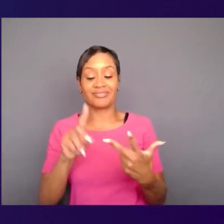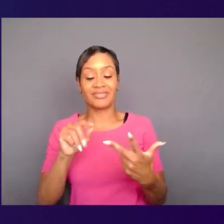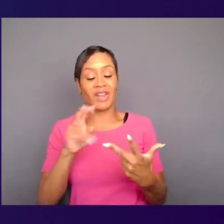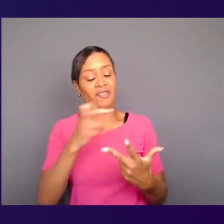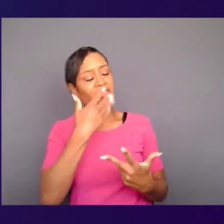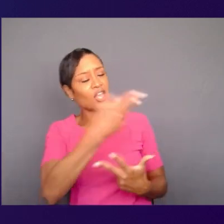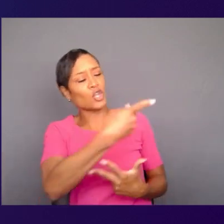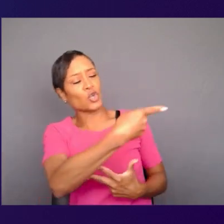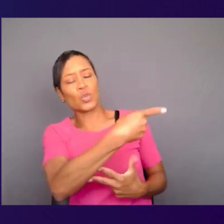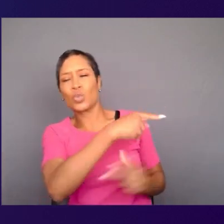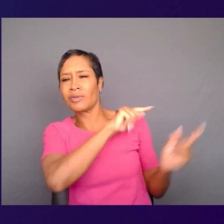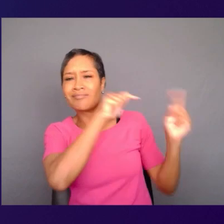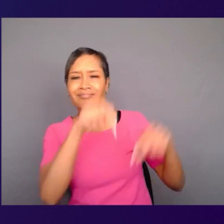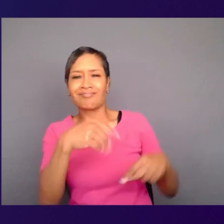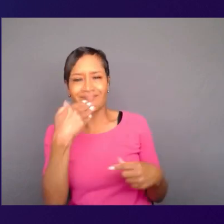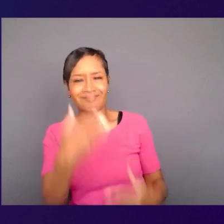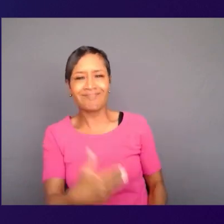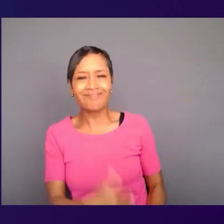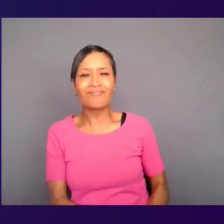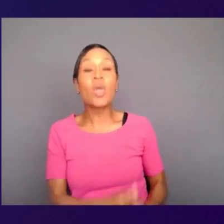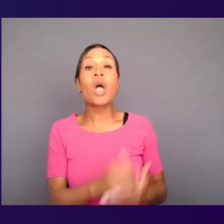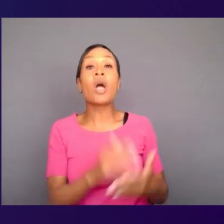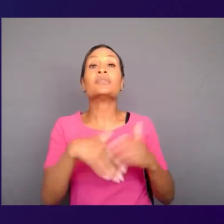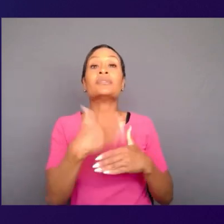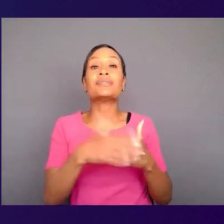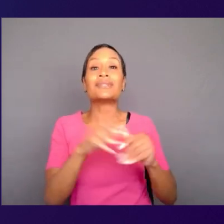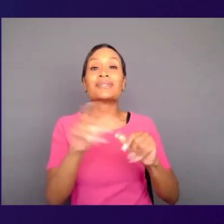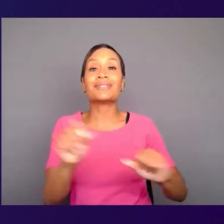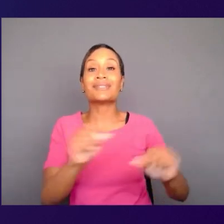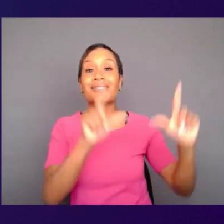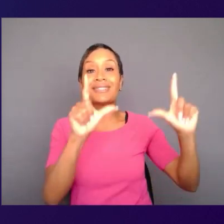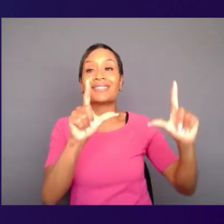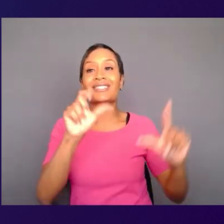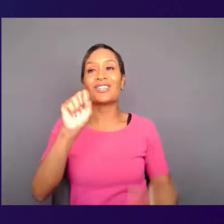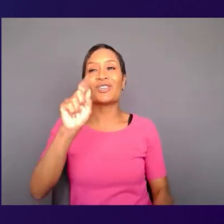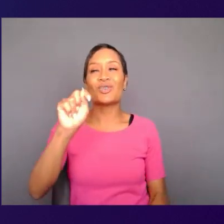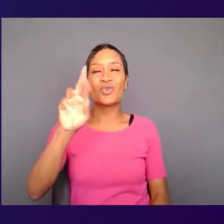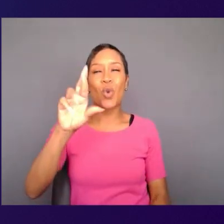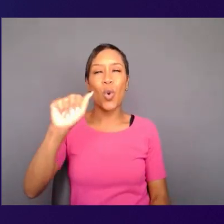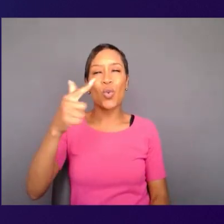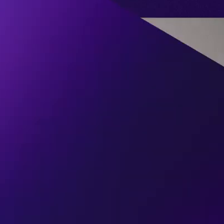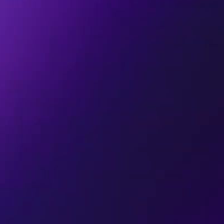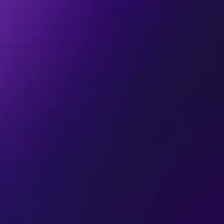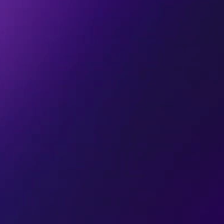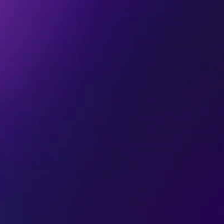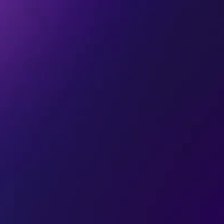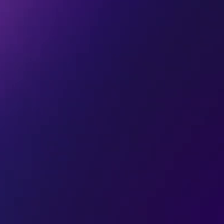being here. Absolutely. Coming up next is going to be the Storage Day wrap-up with Jeff Barr.